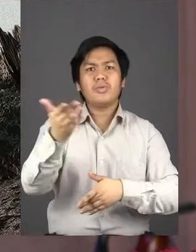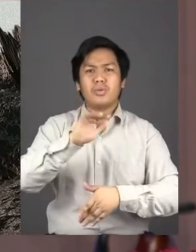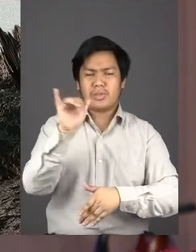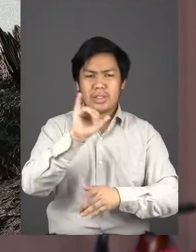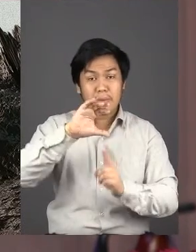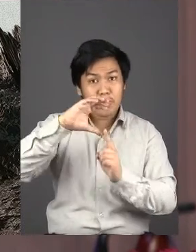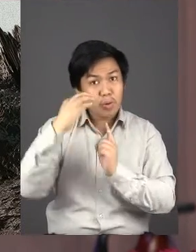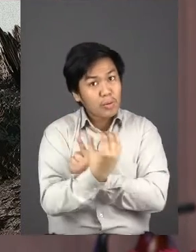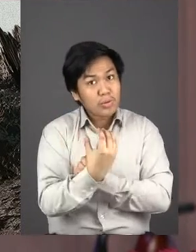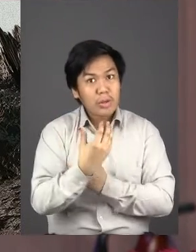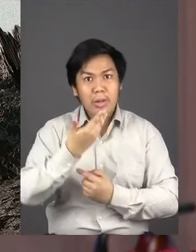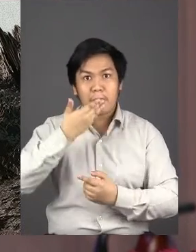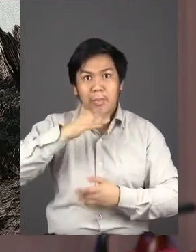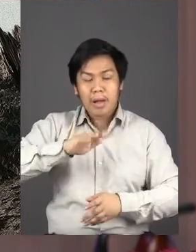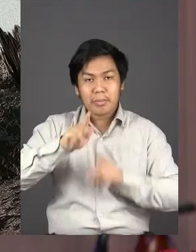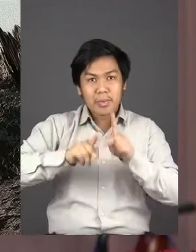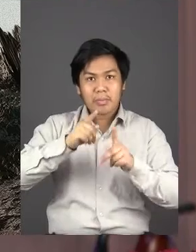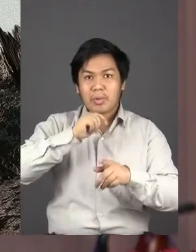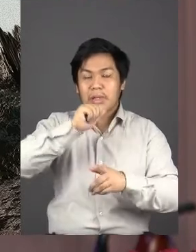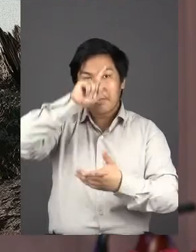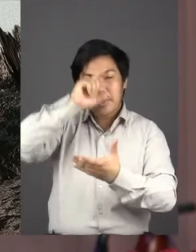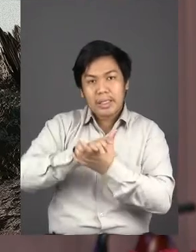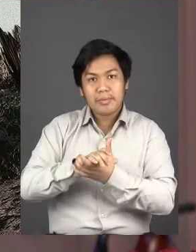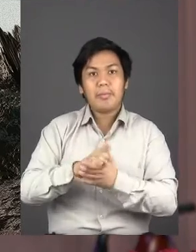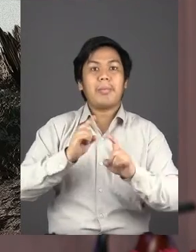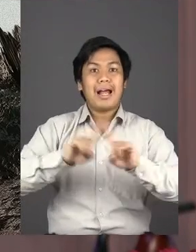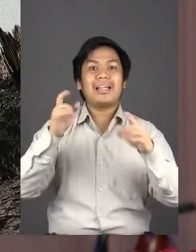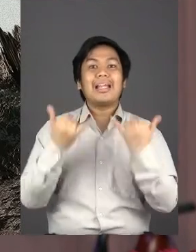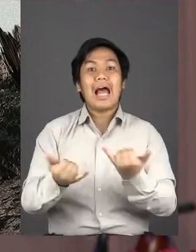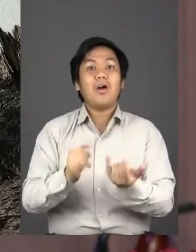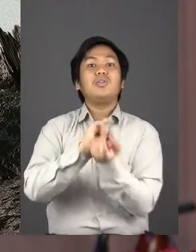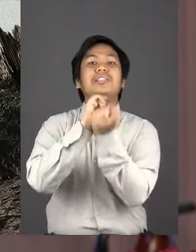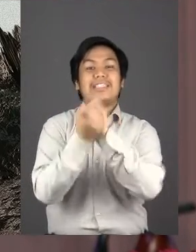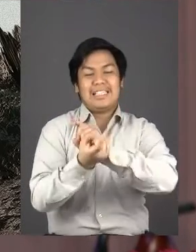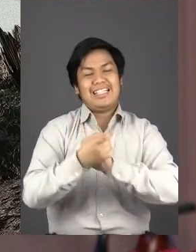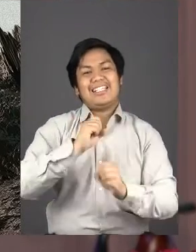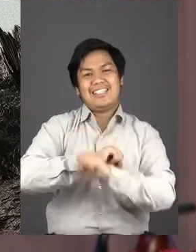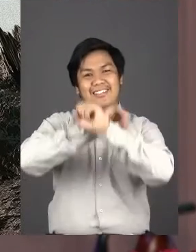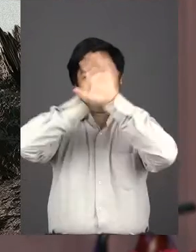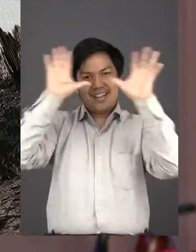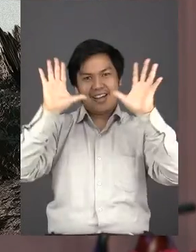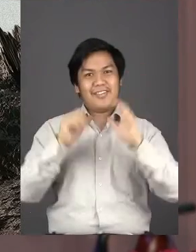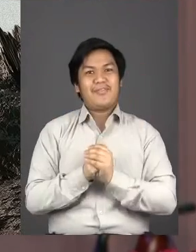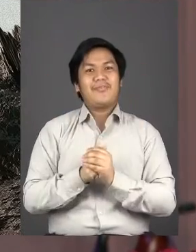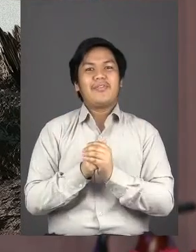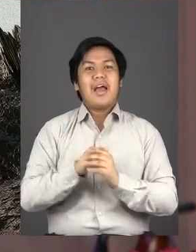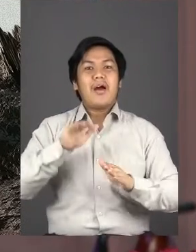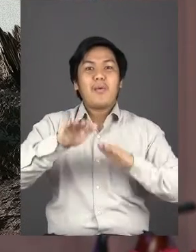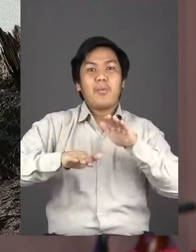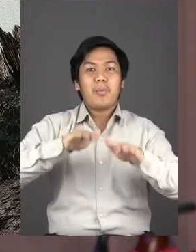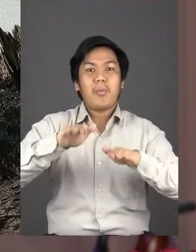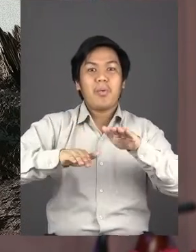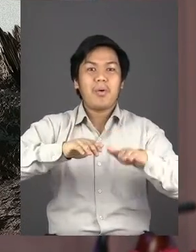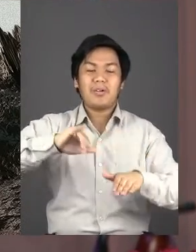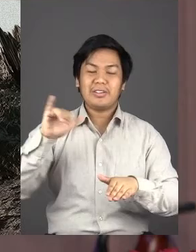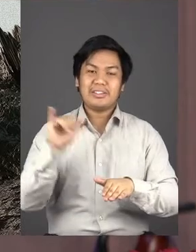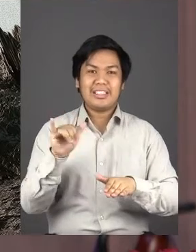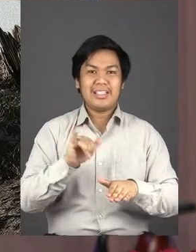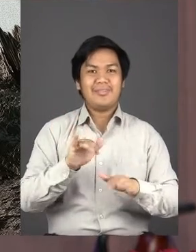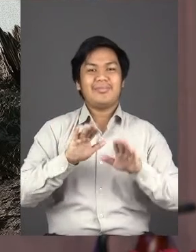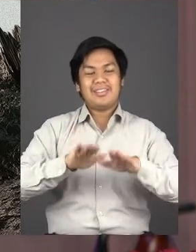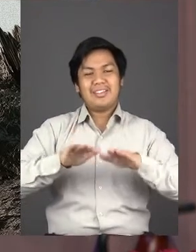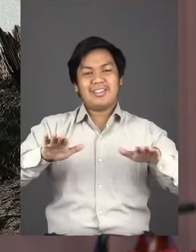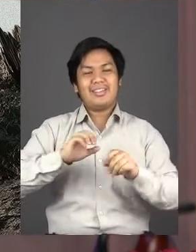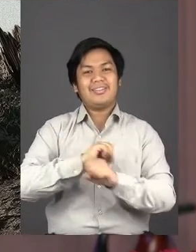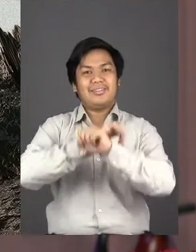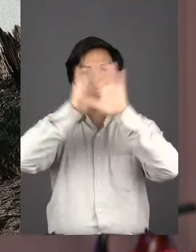but now, you are light in the Lord. Walk as children of light. Ang